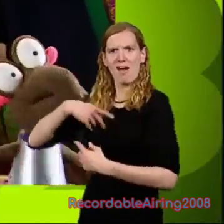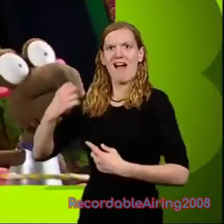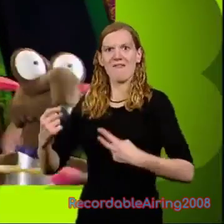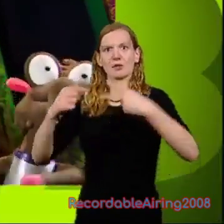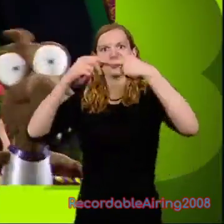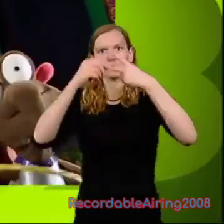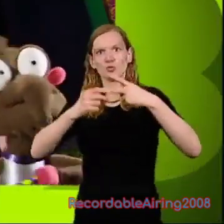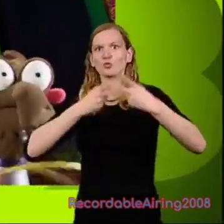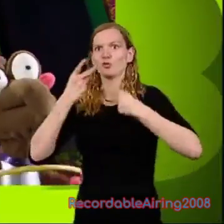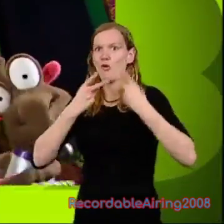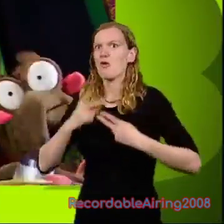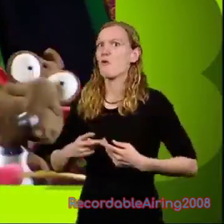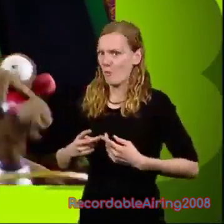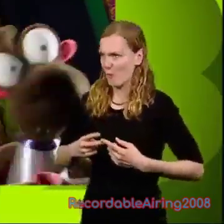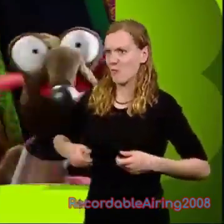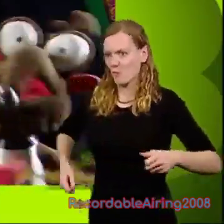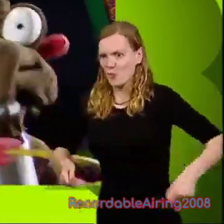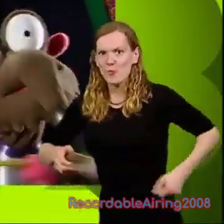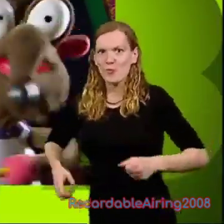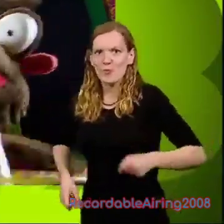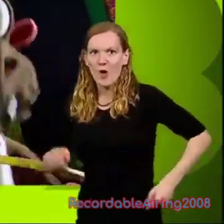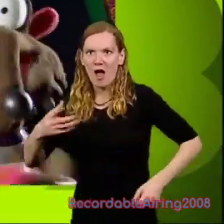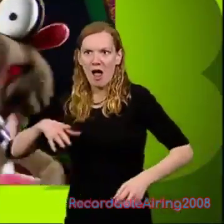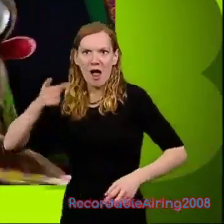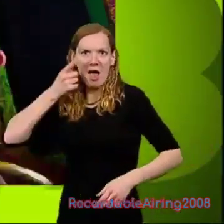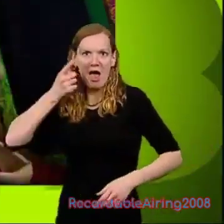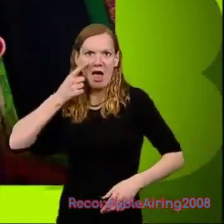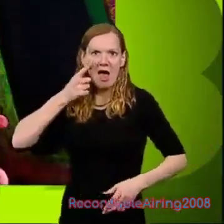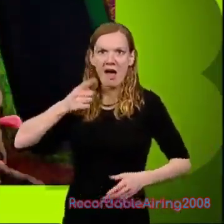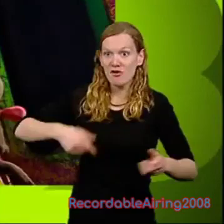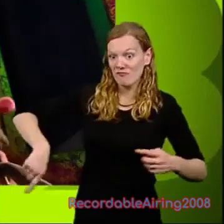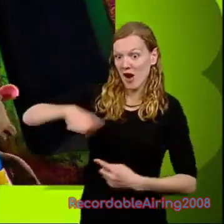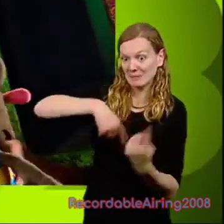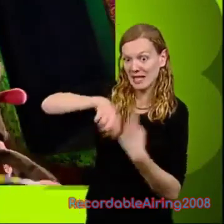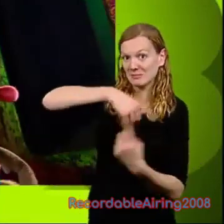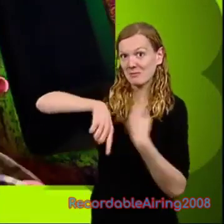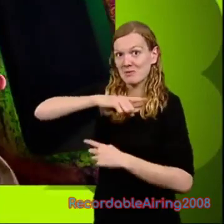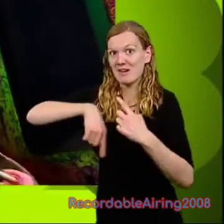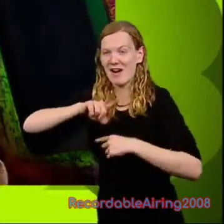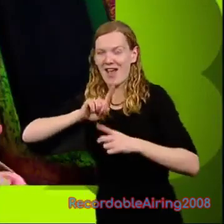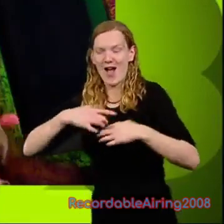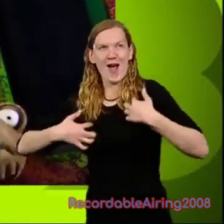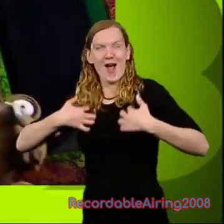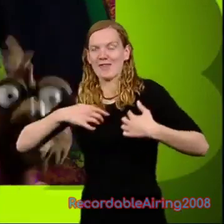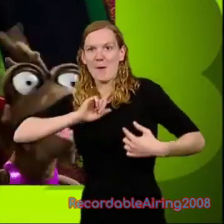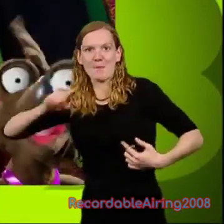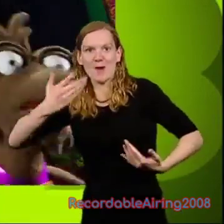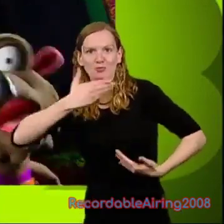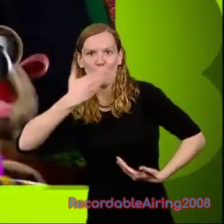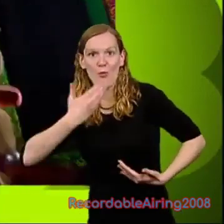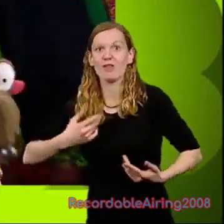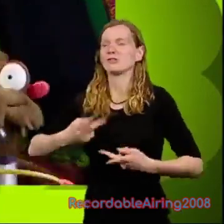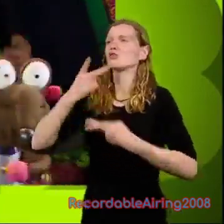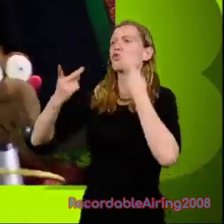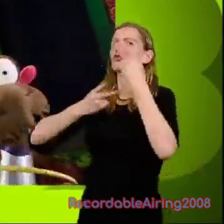Hula, hula, we wanna hula. Spin around like we're back at school. No more sing songs anymore. We